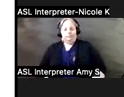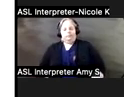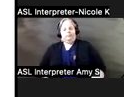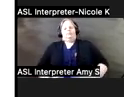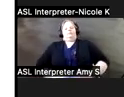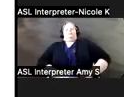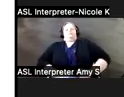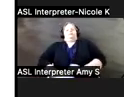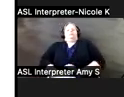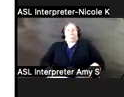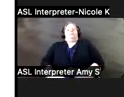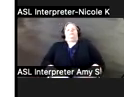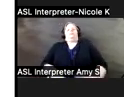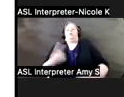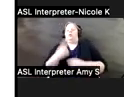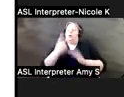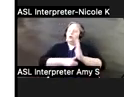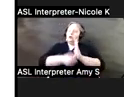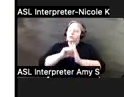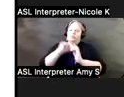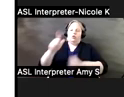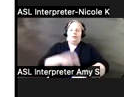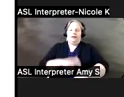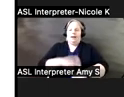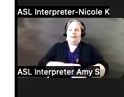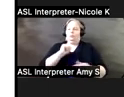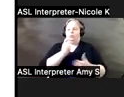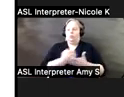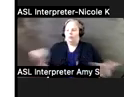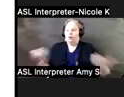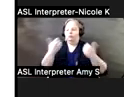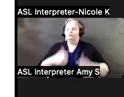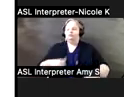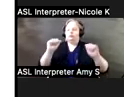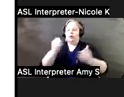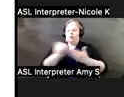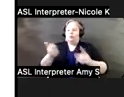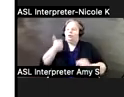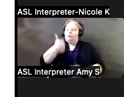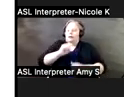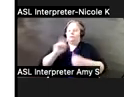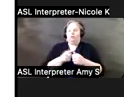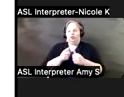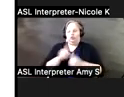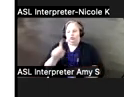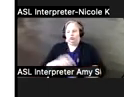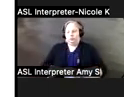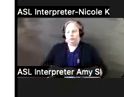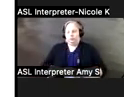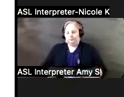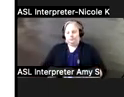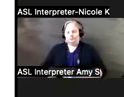And one thing I really stress all the time with this adaptive equipment is you always want to try the adaptive gaming equipment yourself first. So in order to